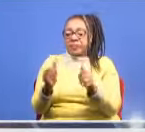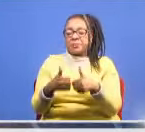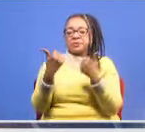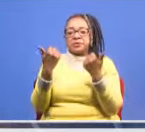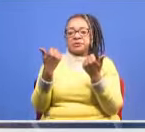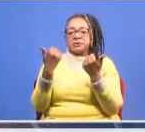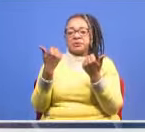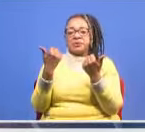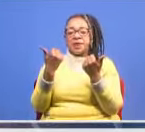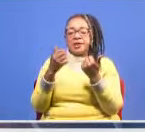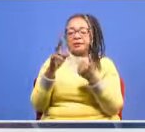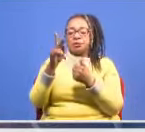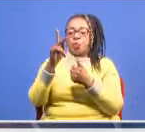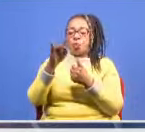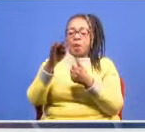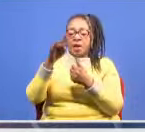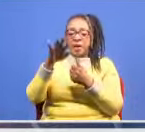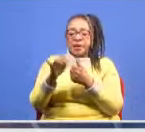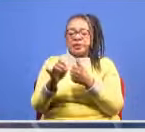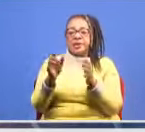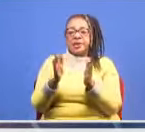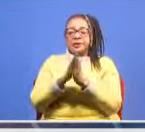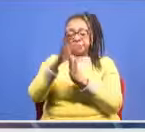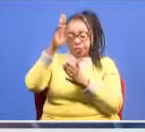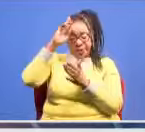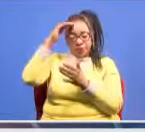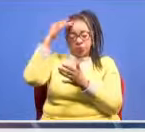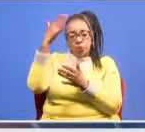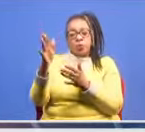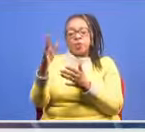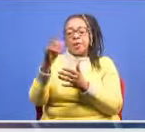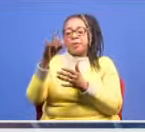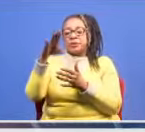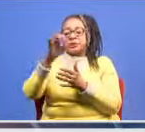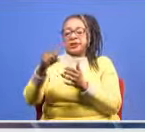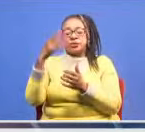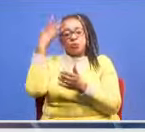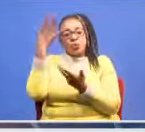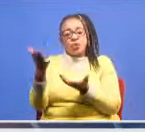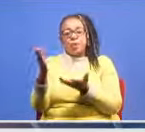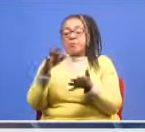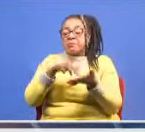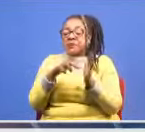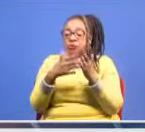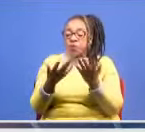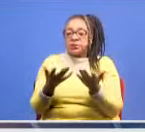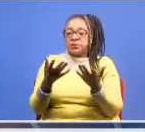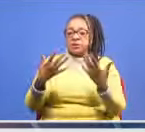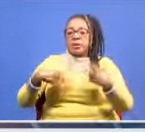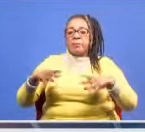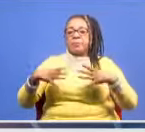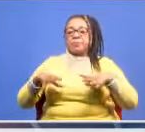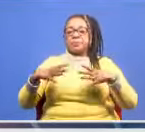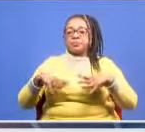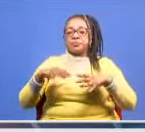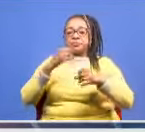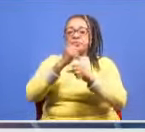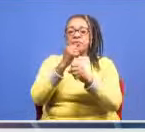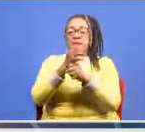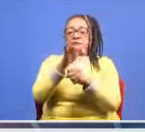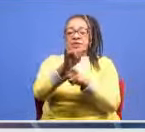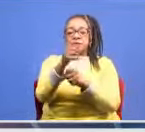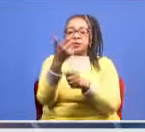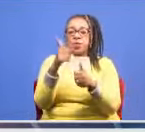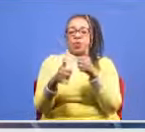in Kware, and the police don't know, the OCS doesn't know. That tells you people are playing with the job, and that the people that we are saying,